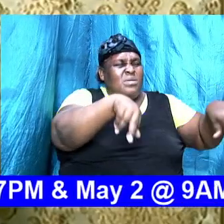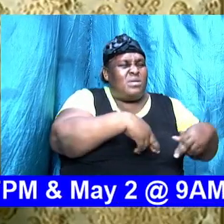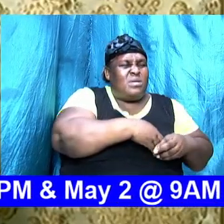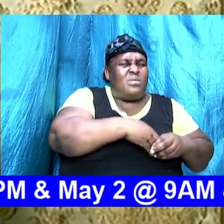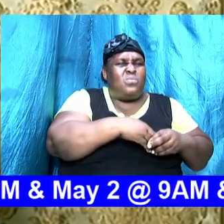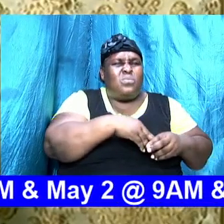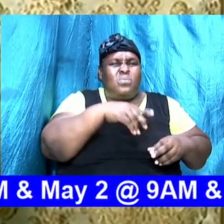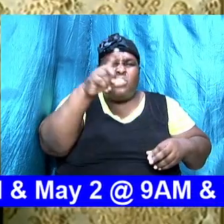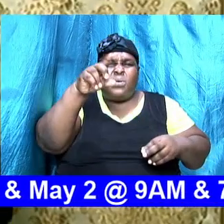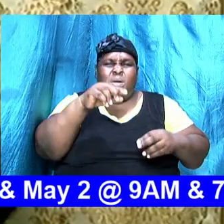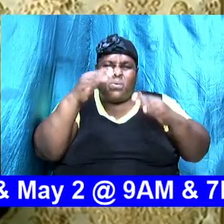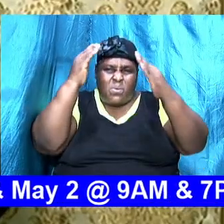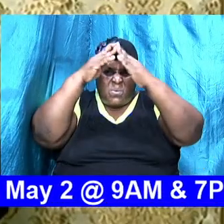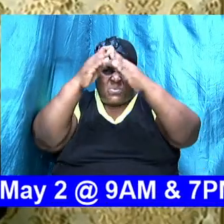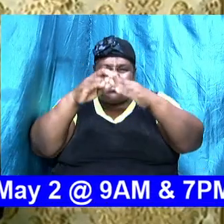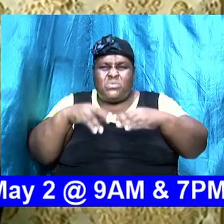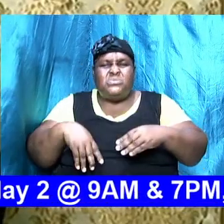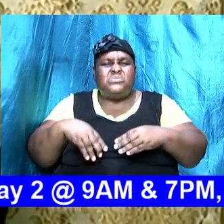house.